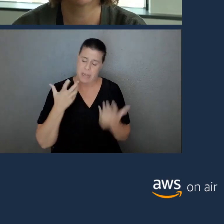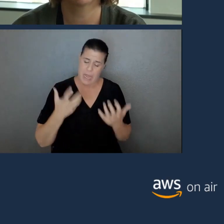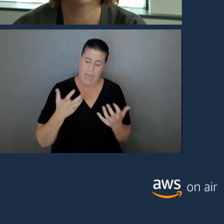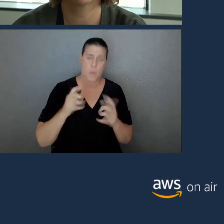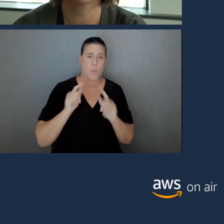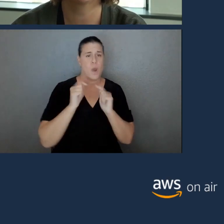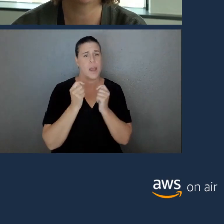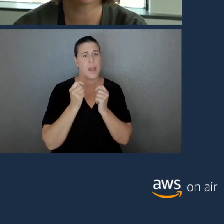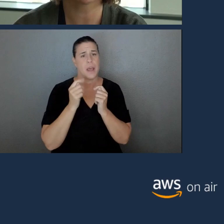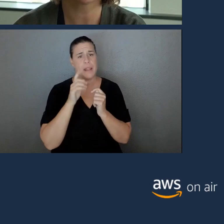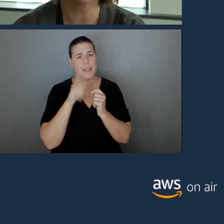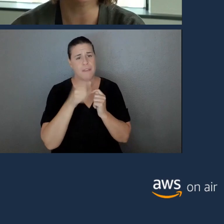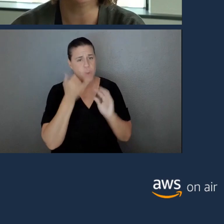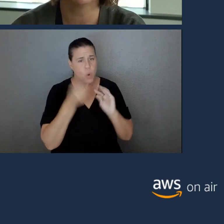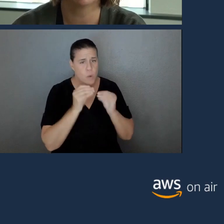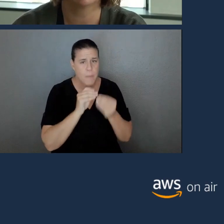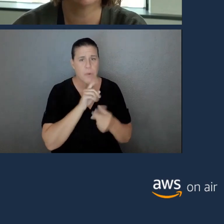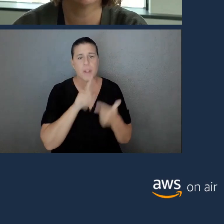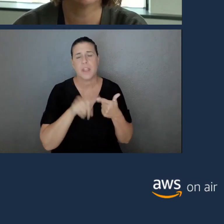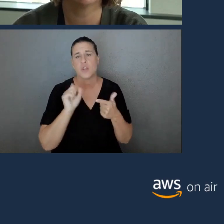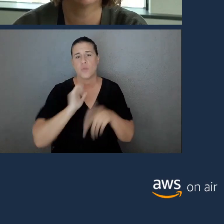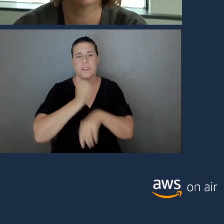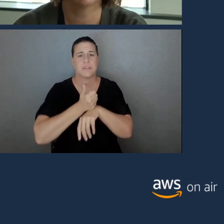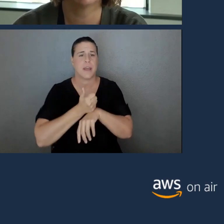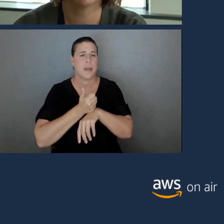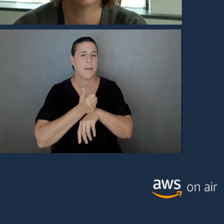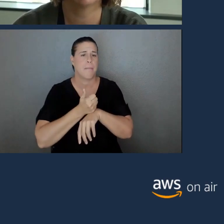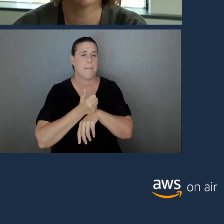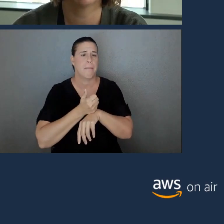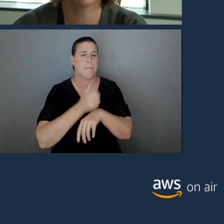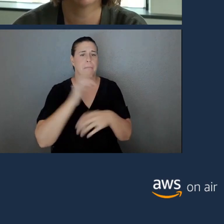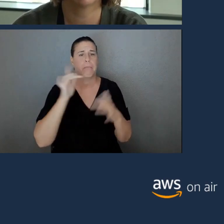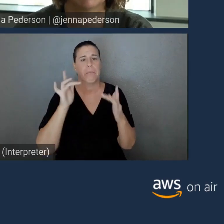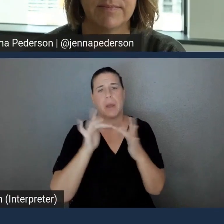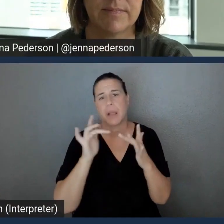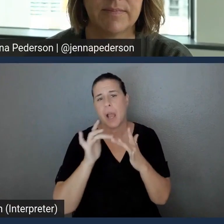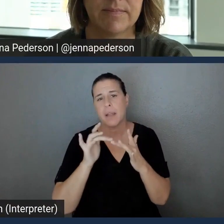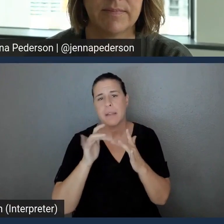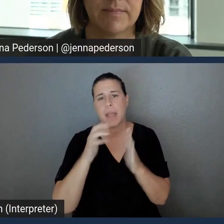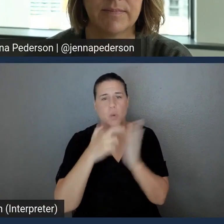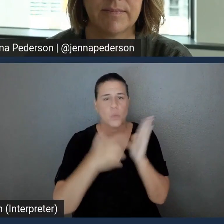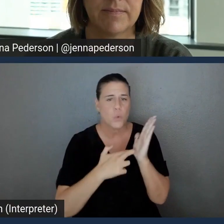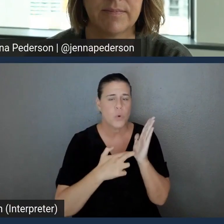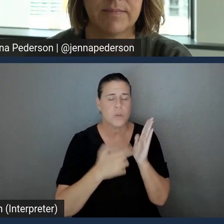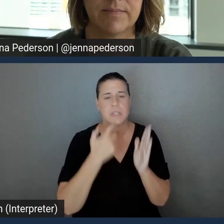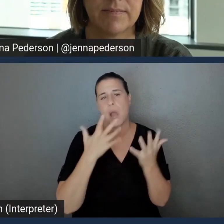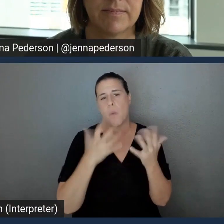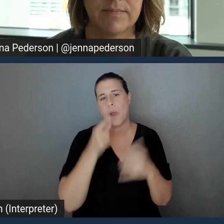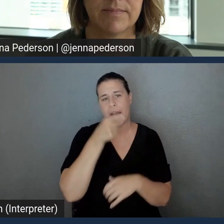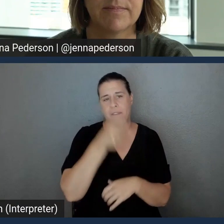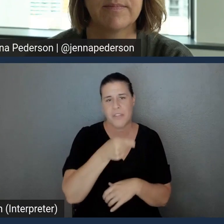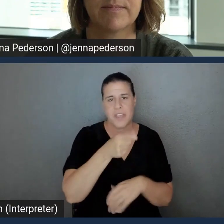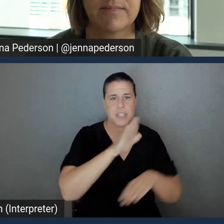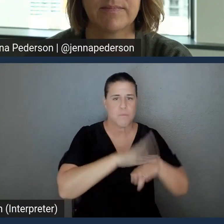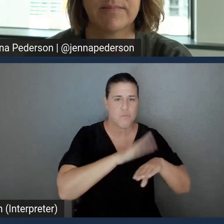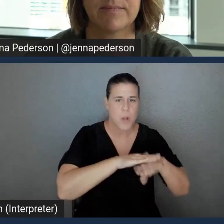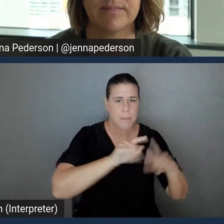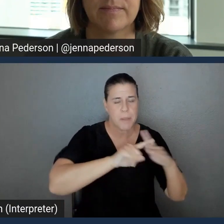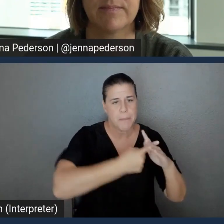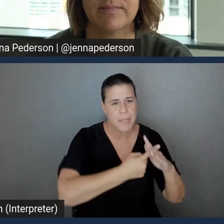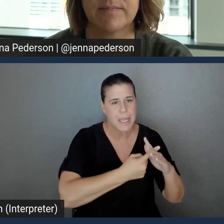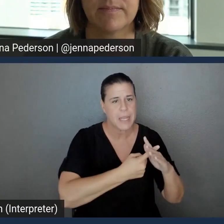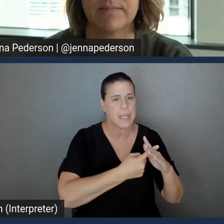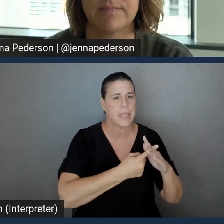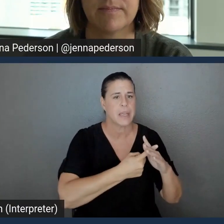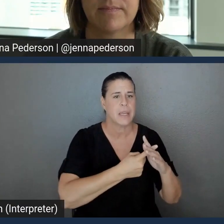phone number, and then you can set up sort of contact flows where you can say, hey, I want to have this prompt at the beginning where I